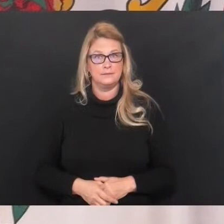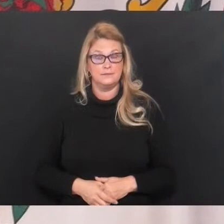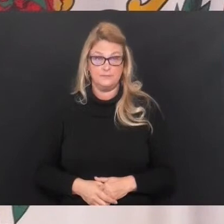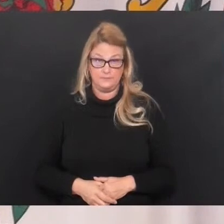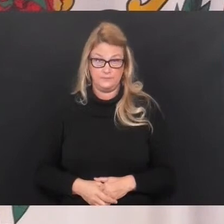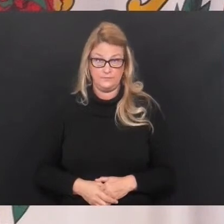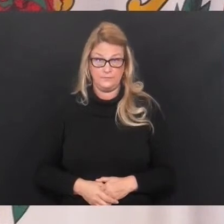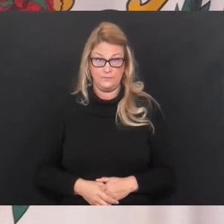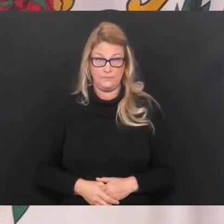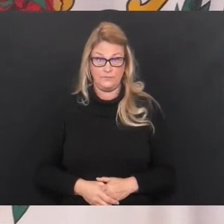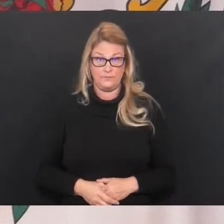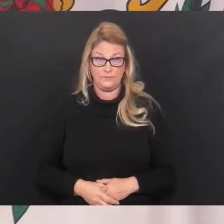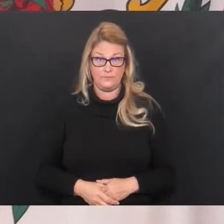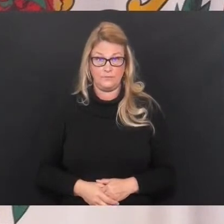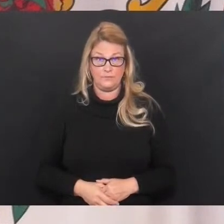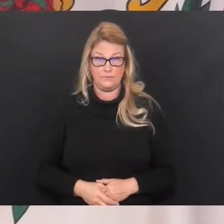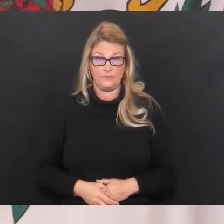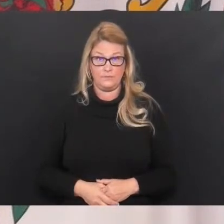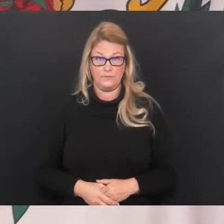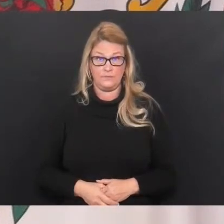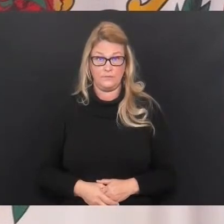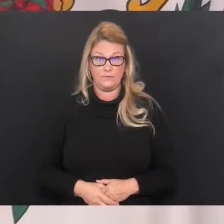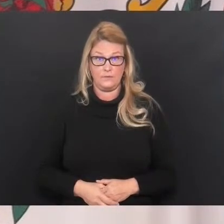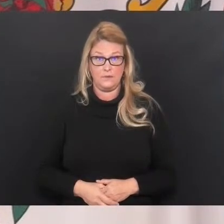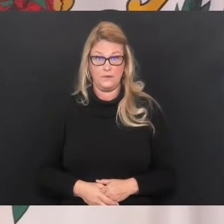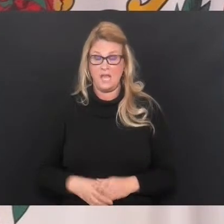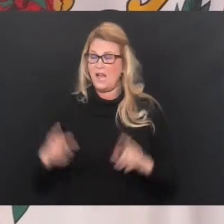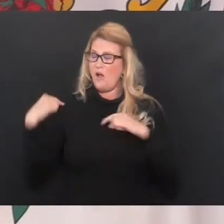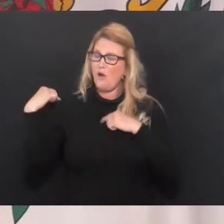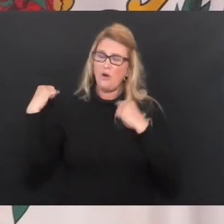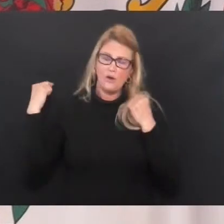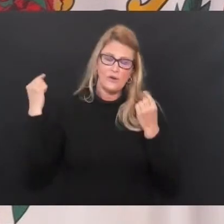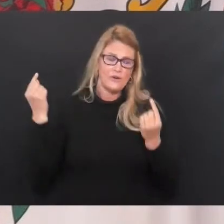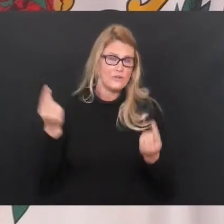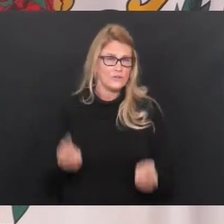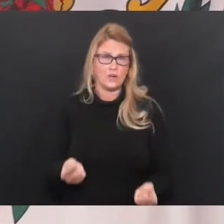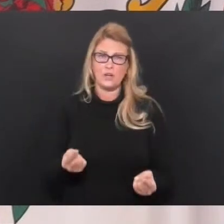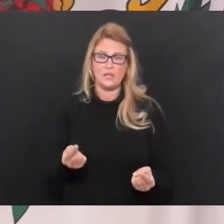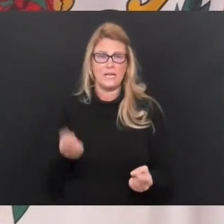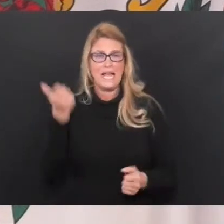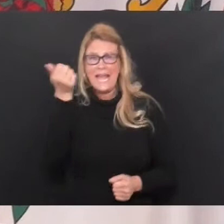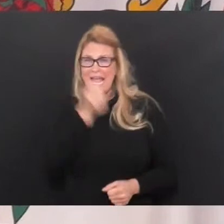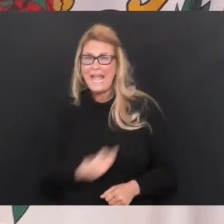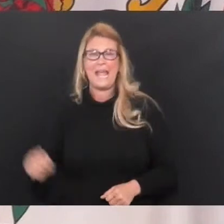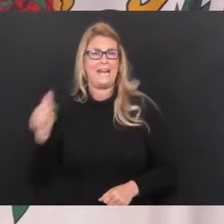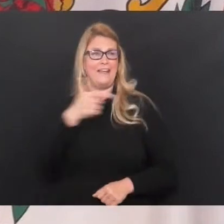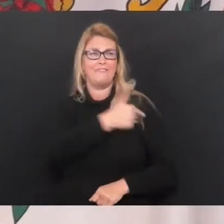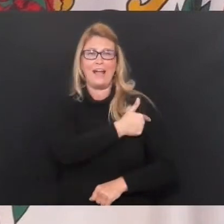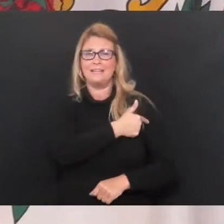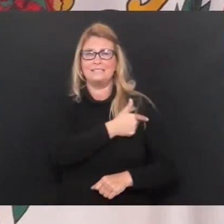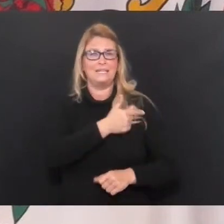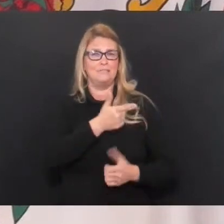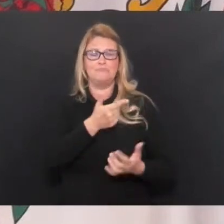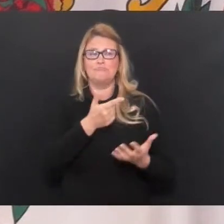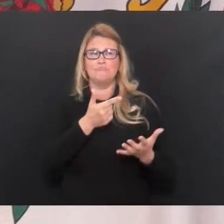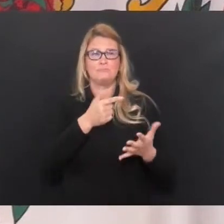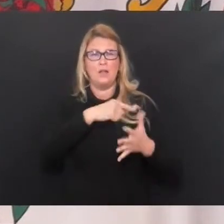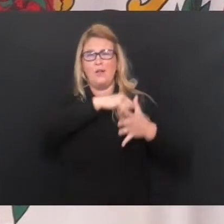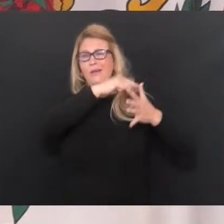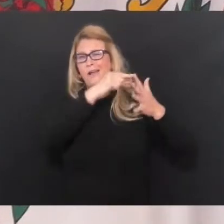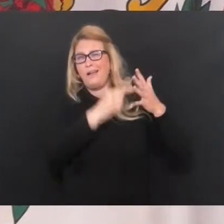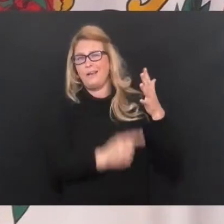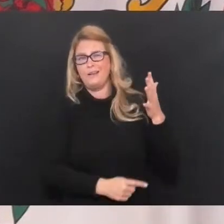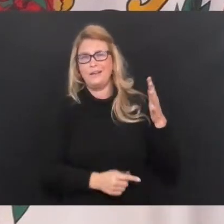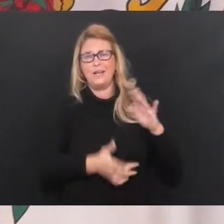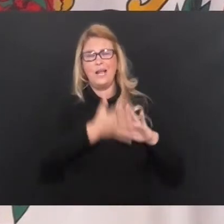In anything that we've done throughout time, any vaccines that have come along, the